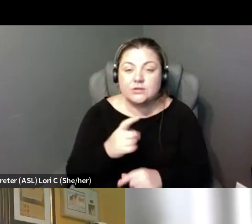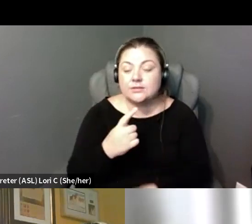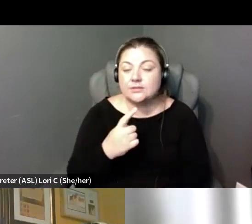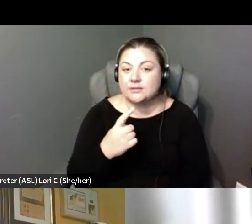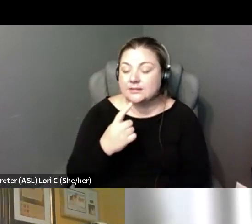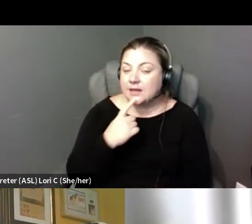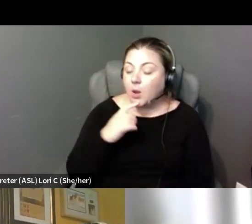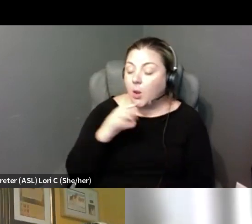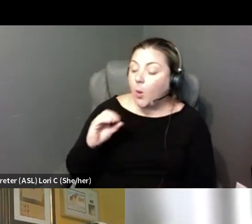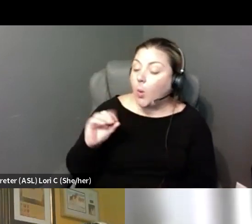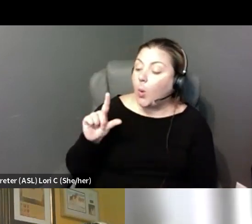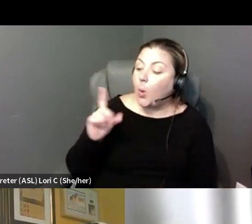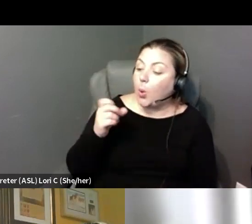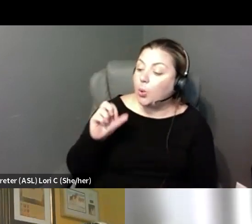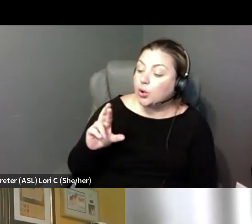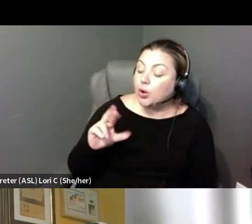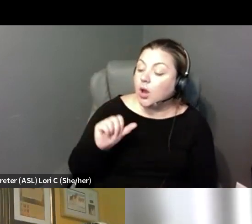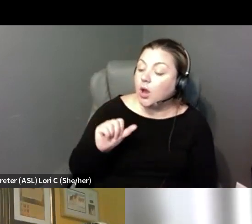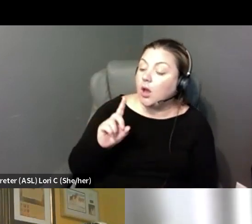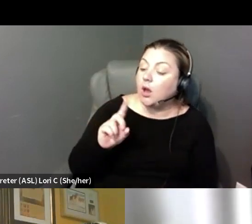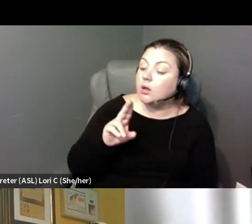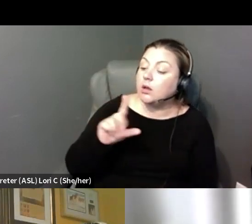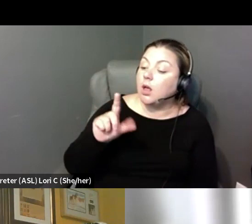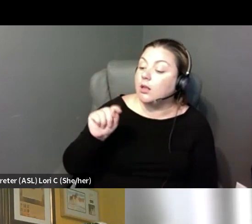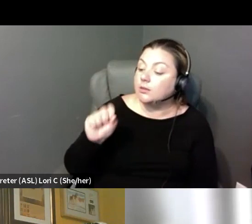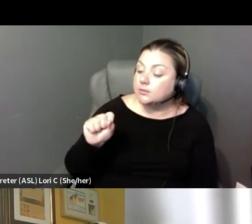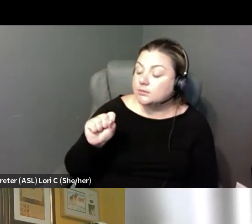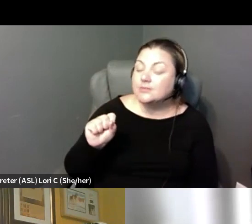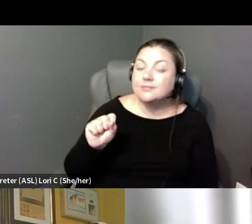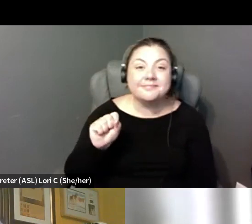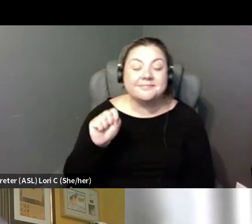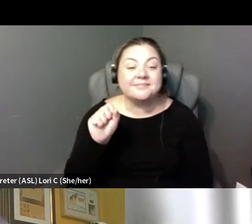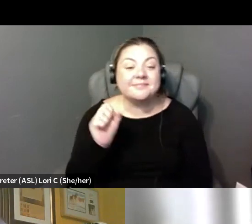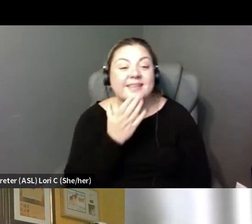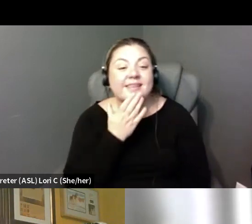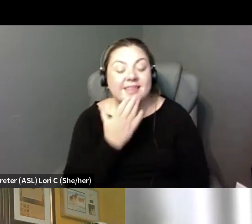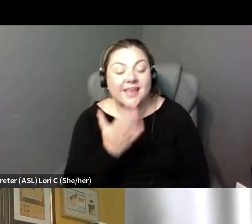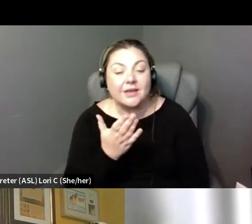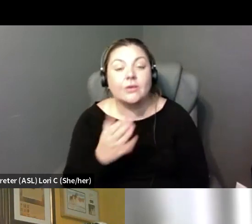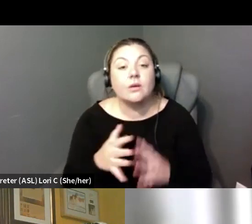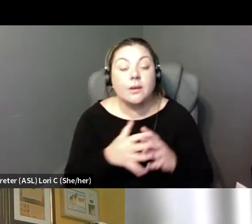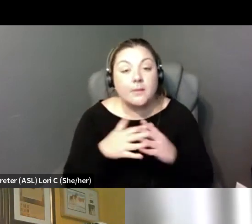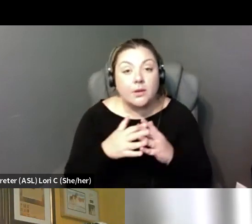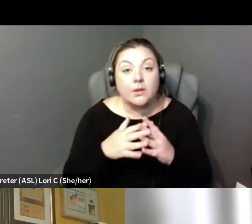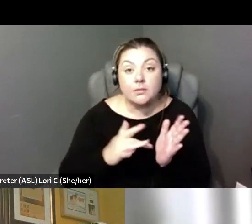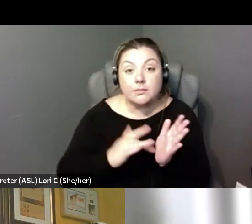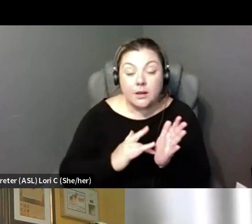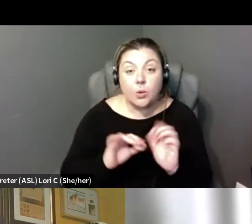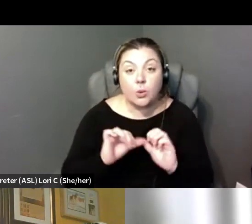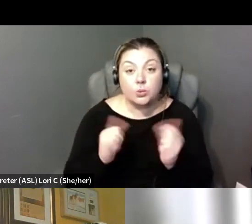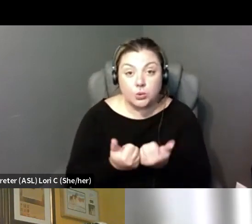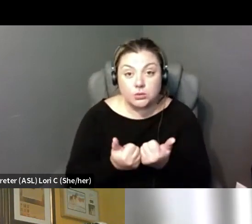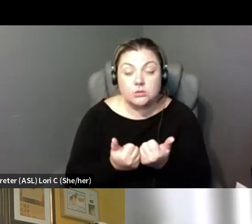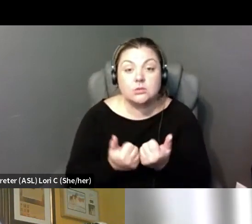Thank you for saying that. Yeah, I was gonna, if you raise it, just say that the American Medical Association has been very, very